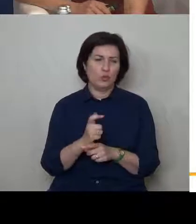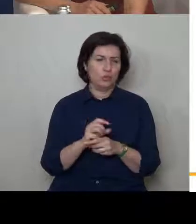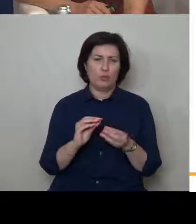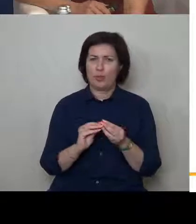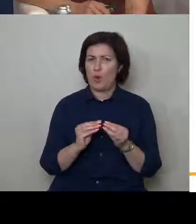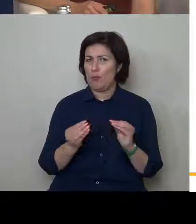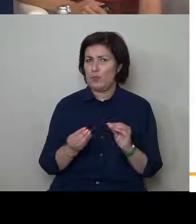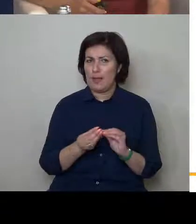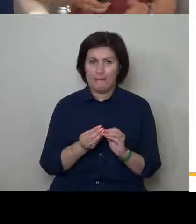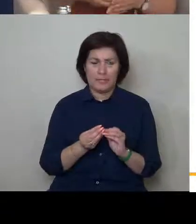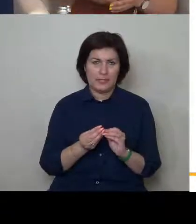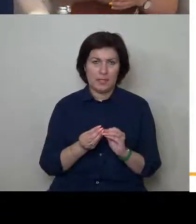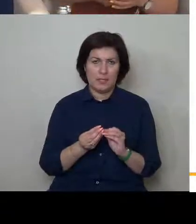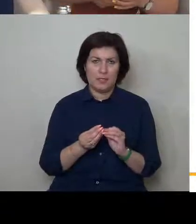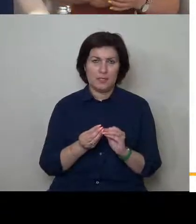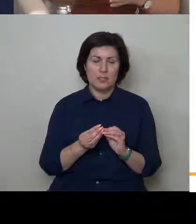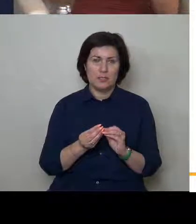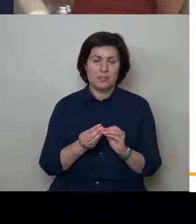Now,